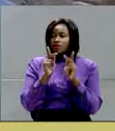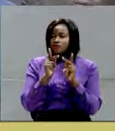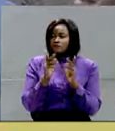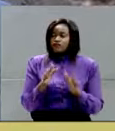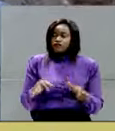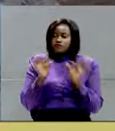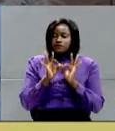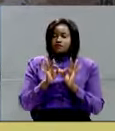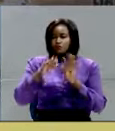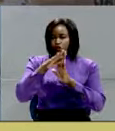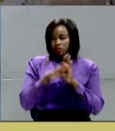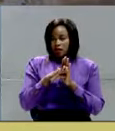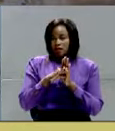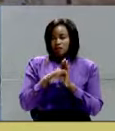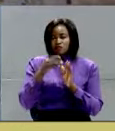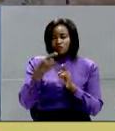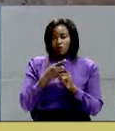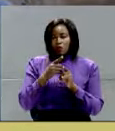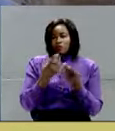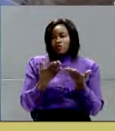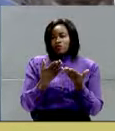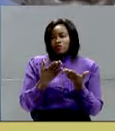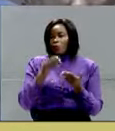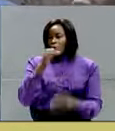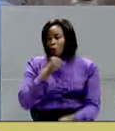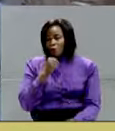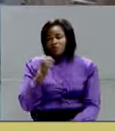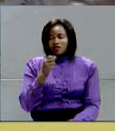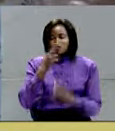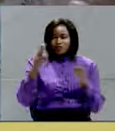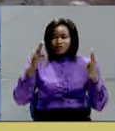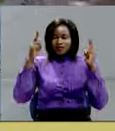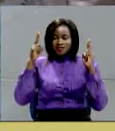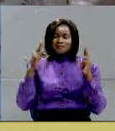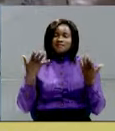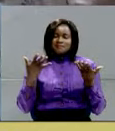initiative by a legendary university.